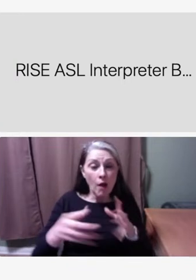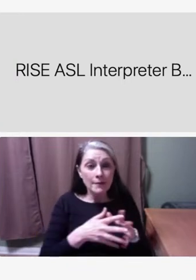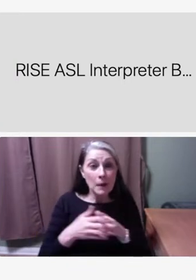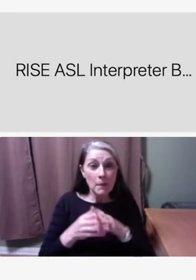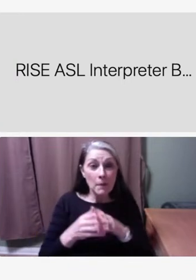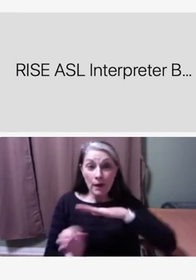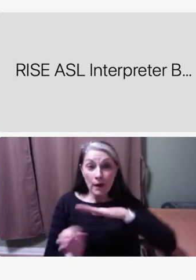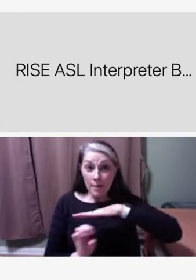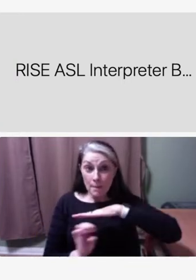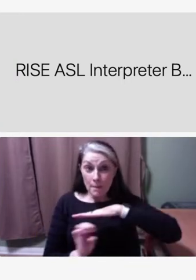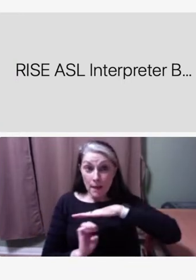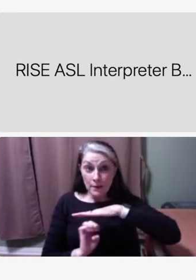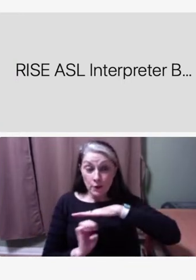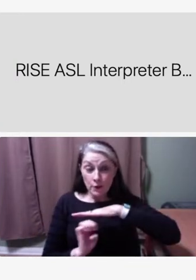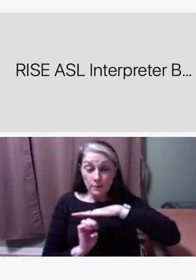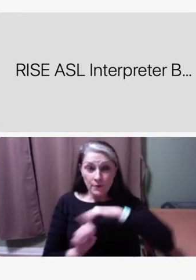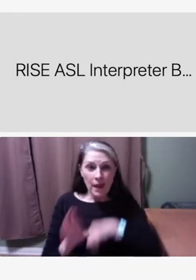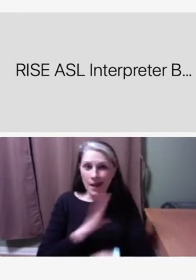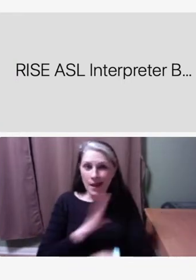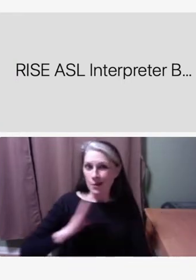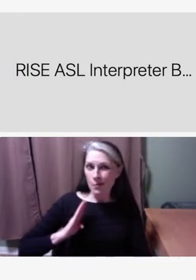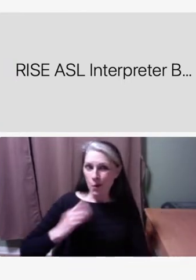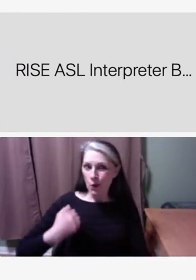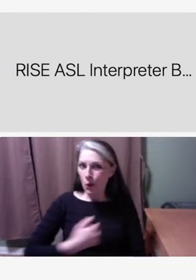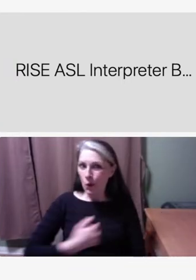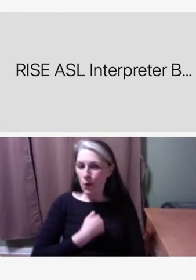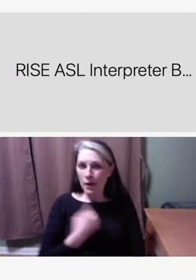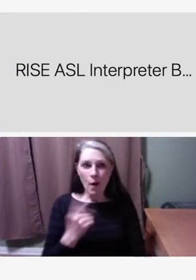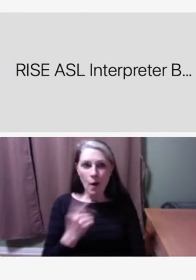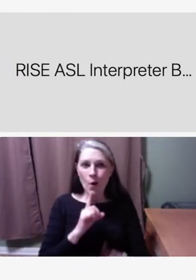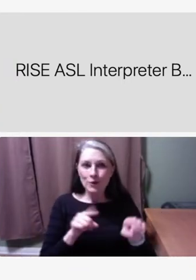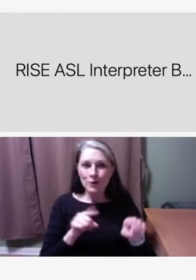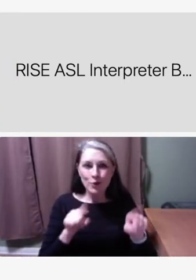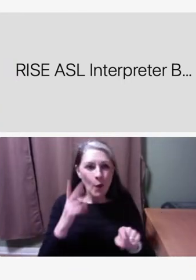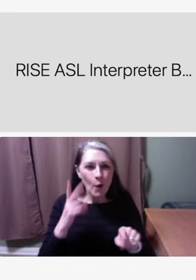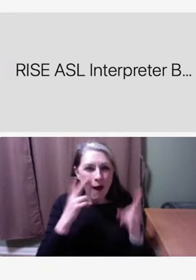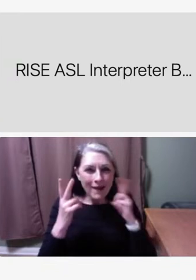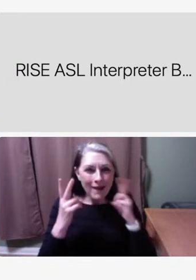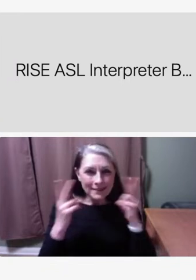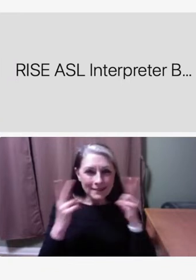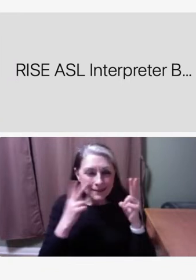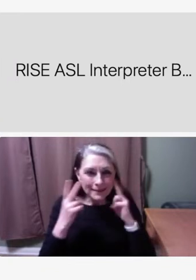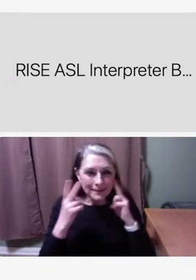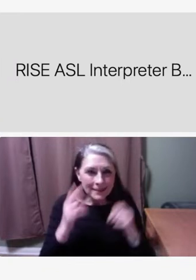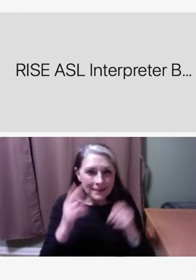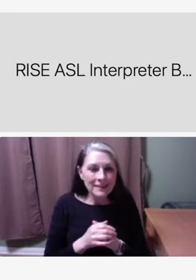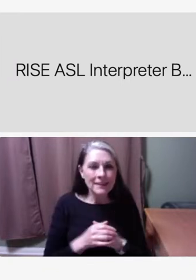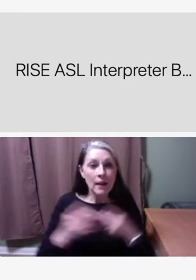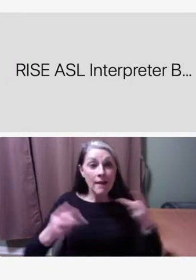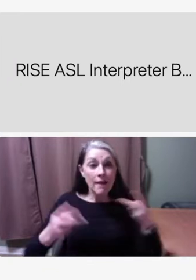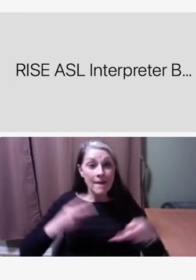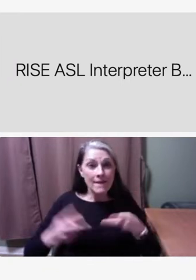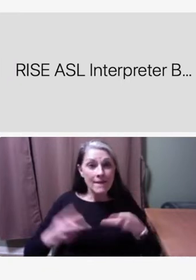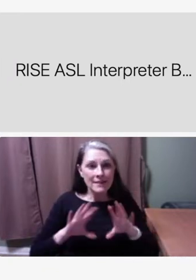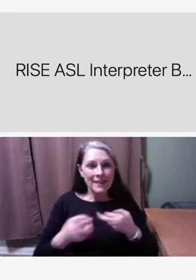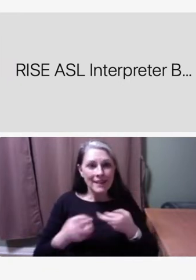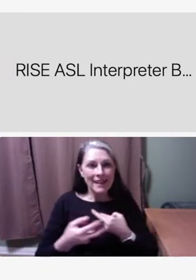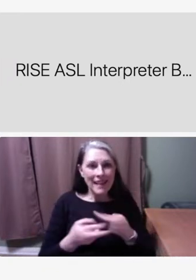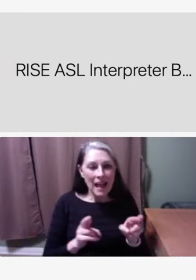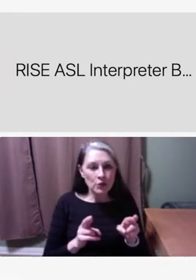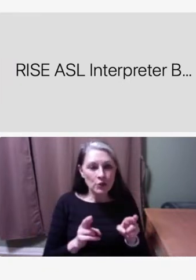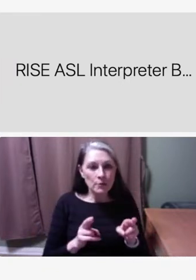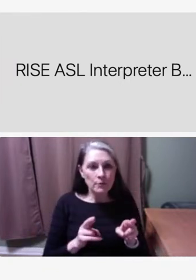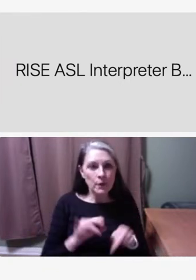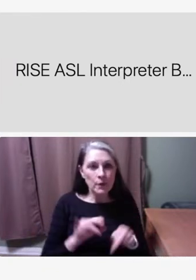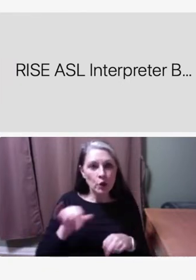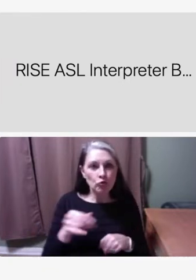we always go. So we'll probably see you. We'll cross paths visiting these classrooms. So Joni and Kate, thank you so